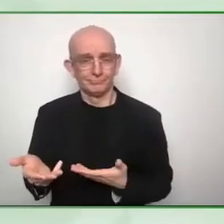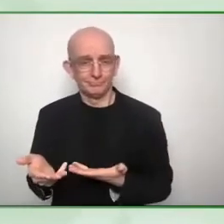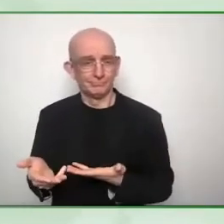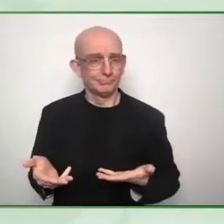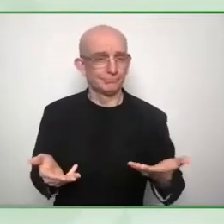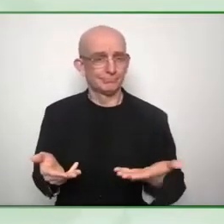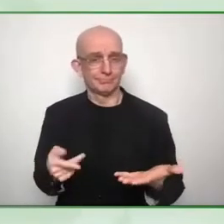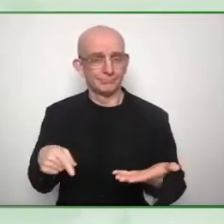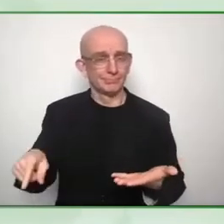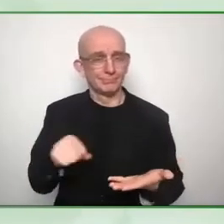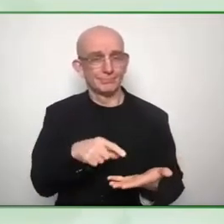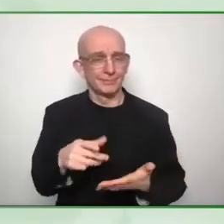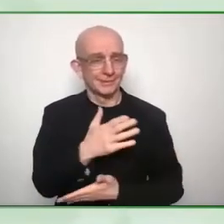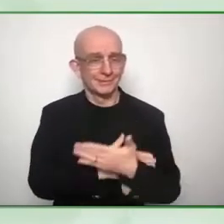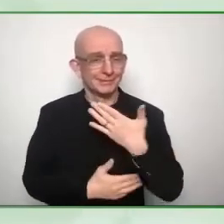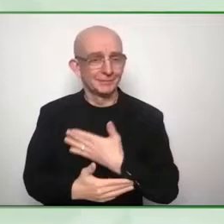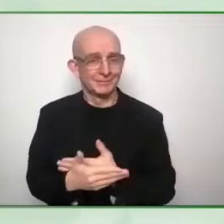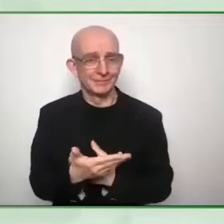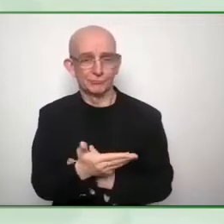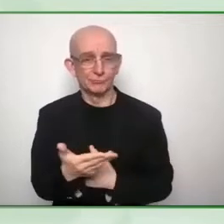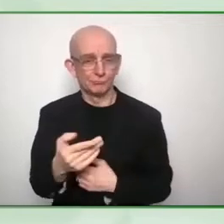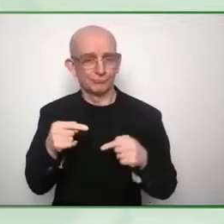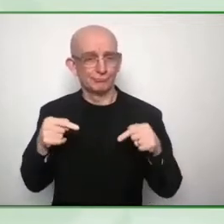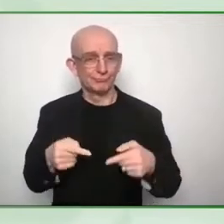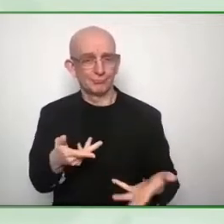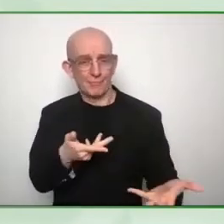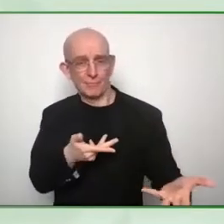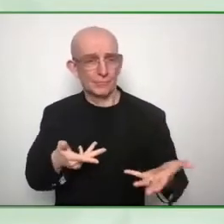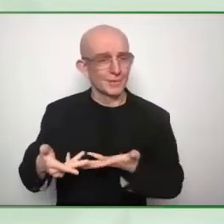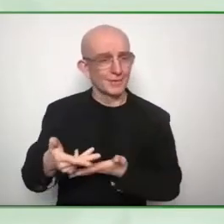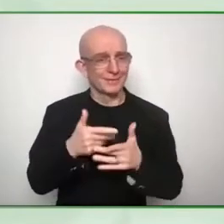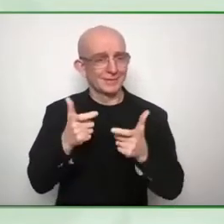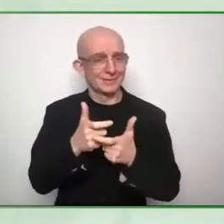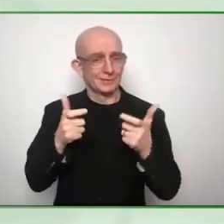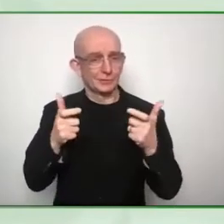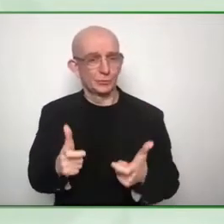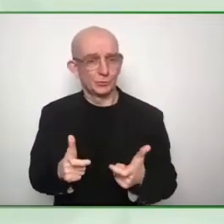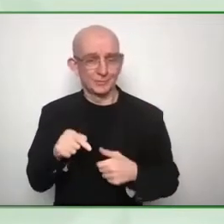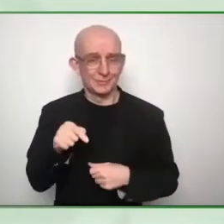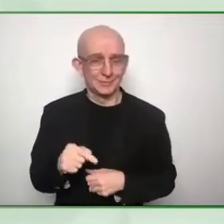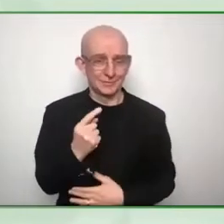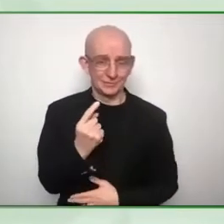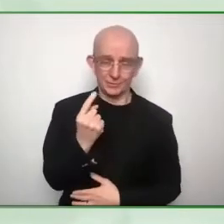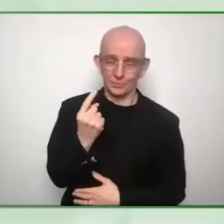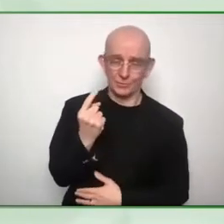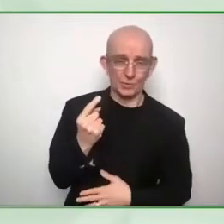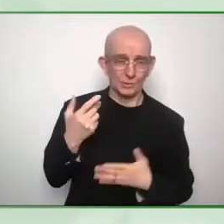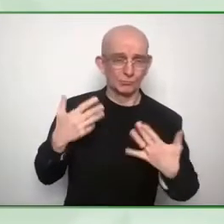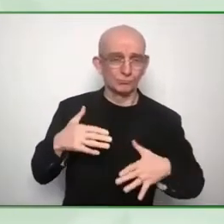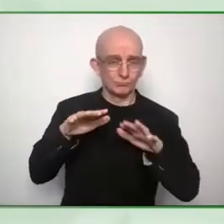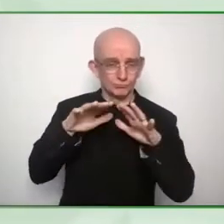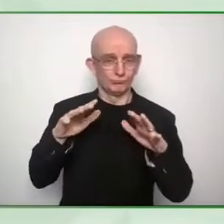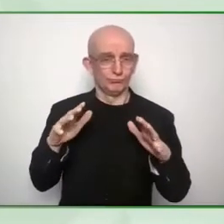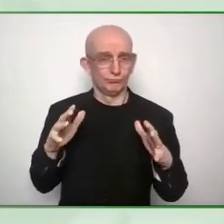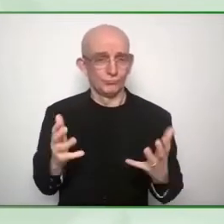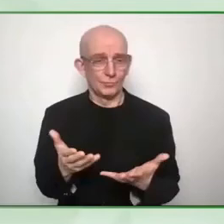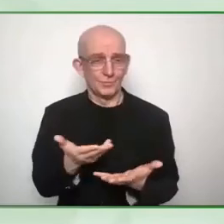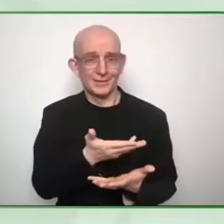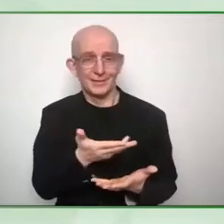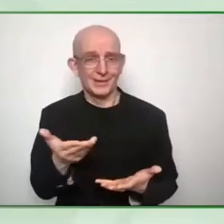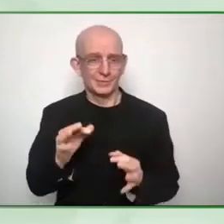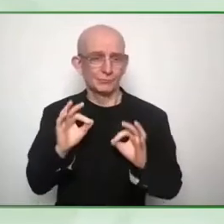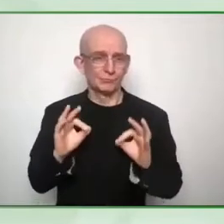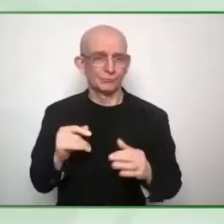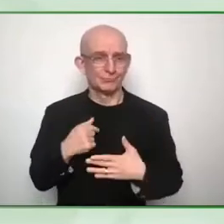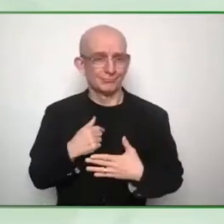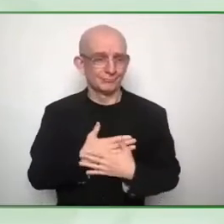China, I had brought a colleague along because we got along really well, and why not bring someone to China that you get along really